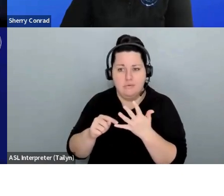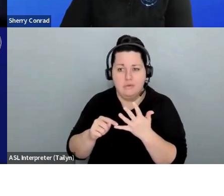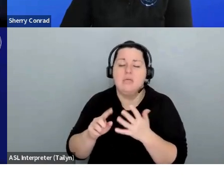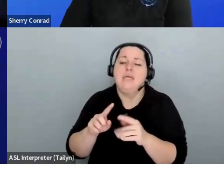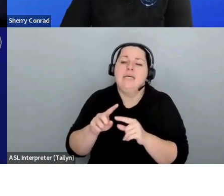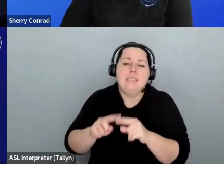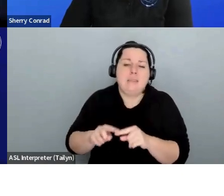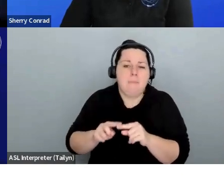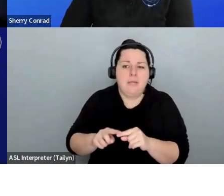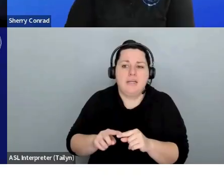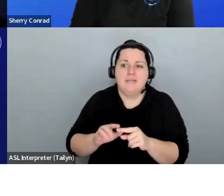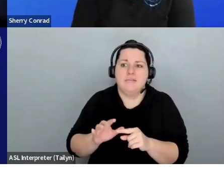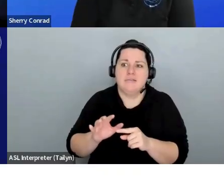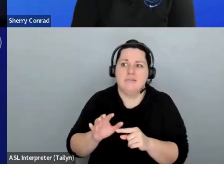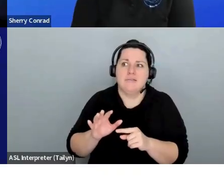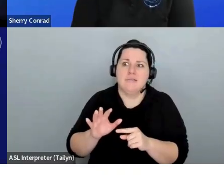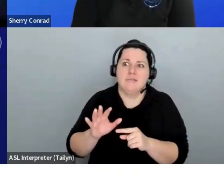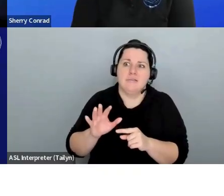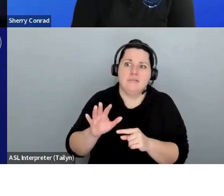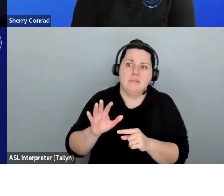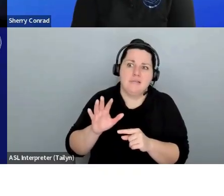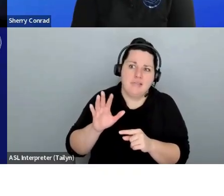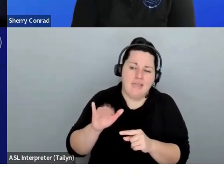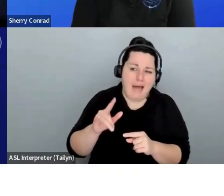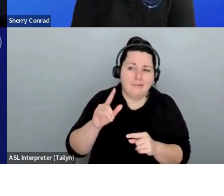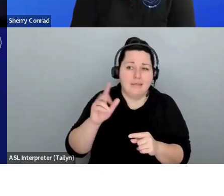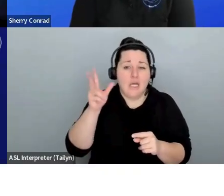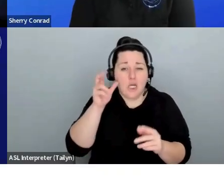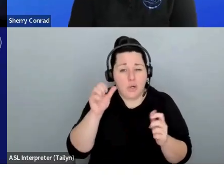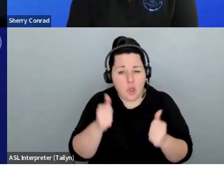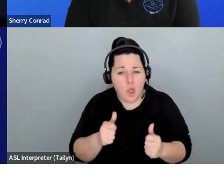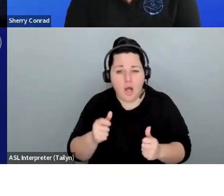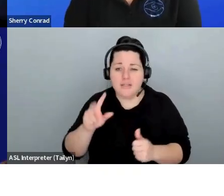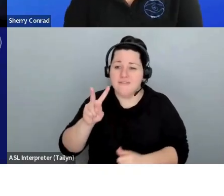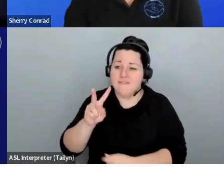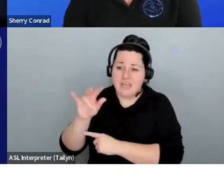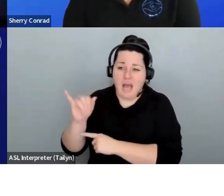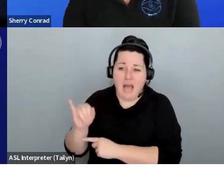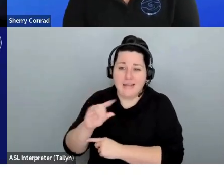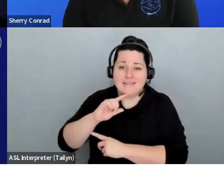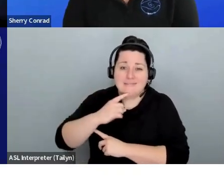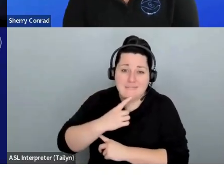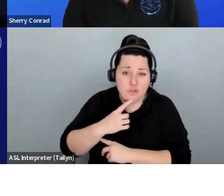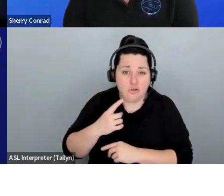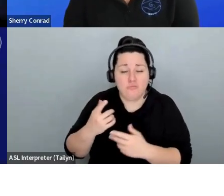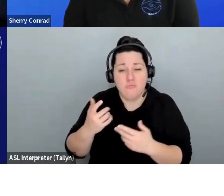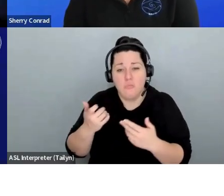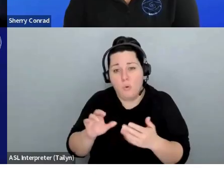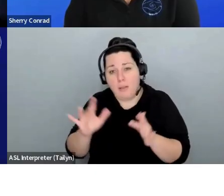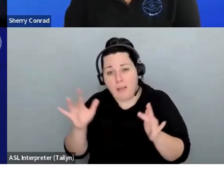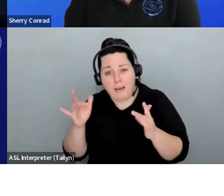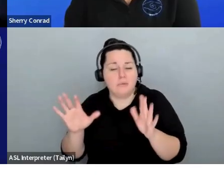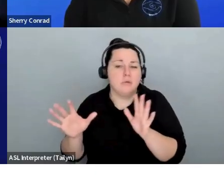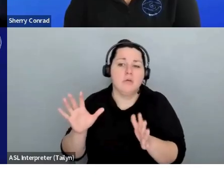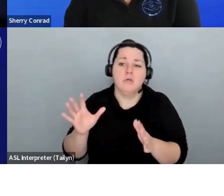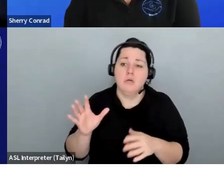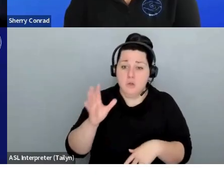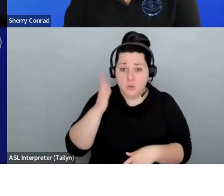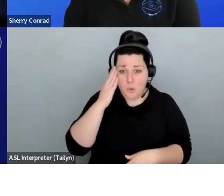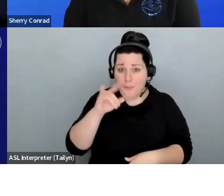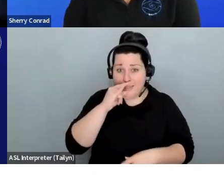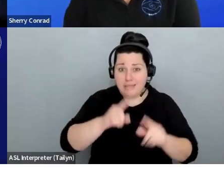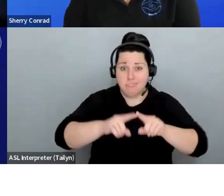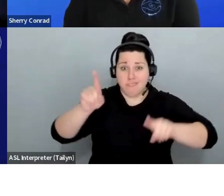of degree, I guess, of hearing loss or visual impairment. So you might have, our kids look very